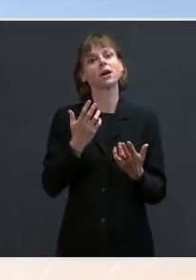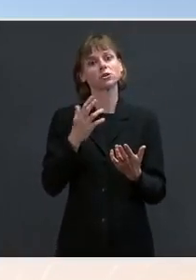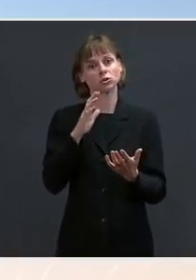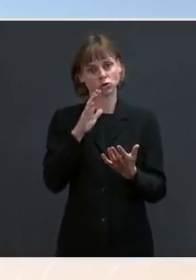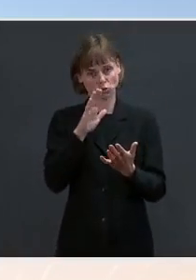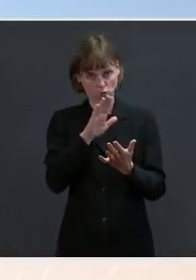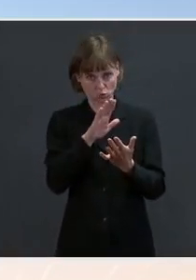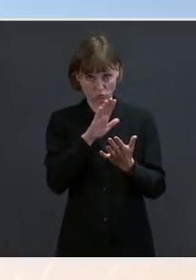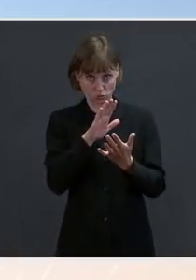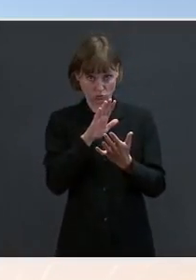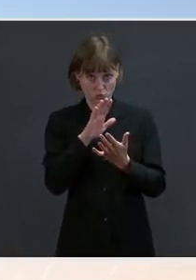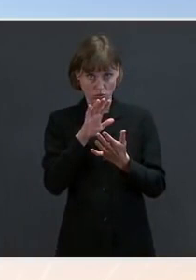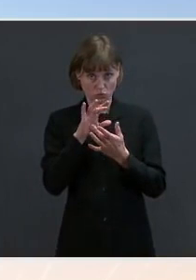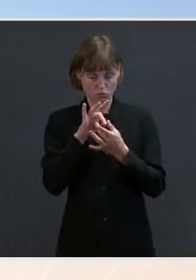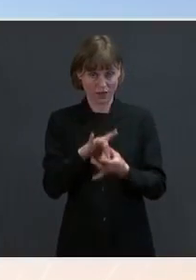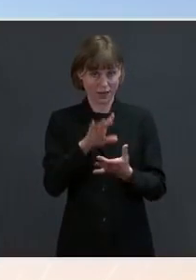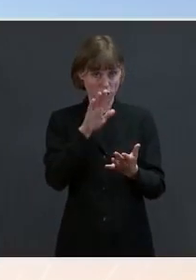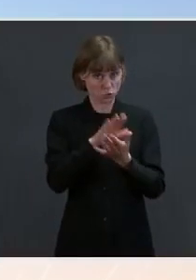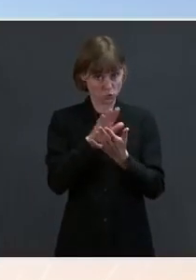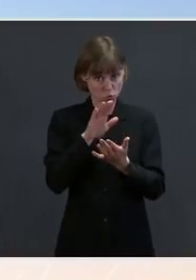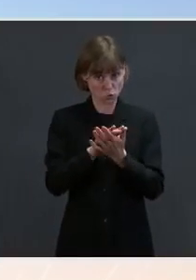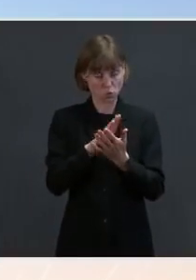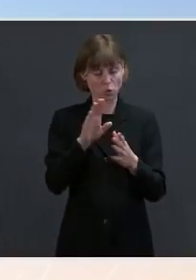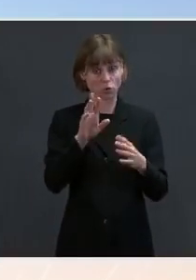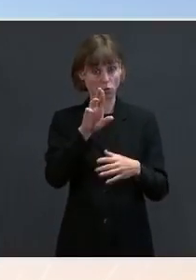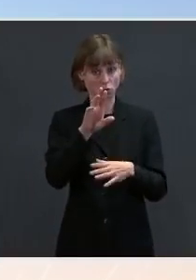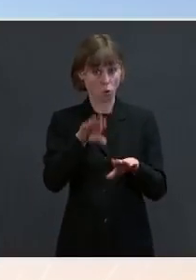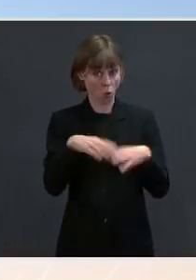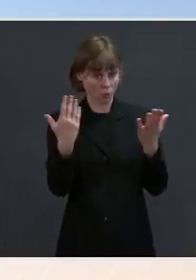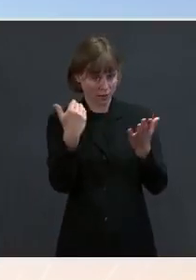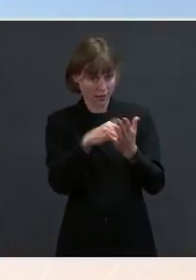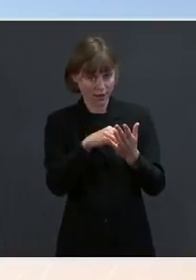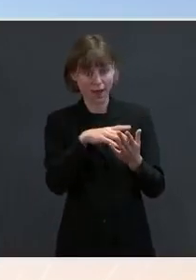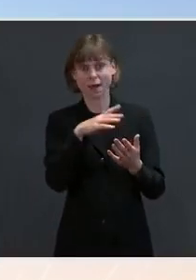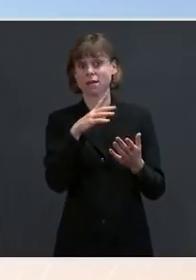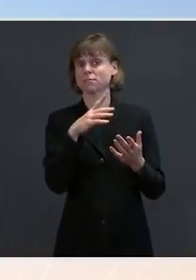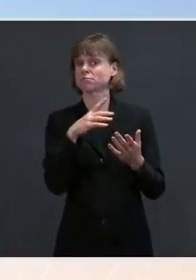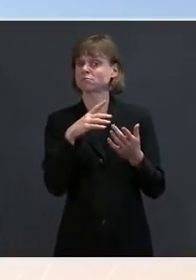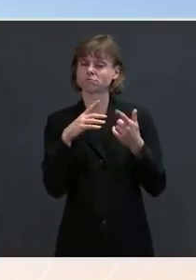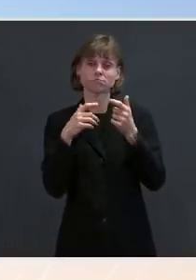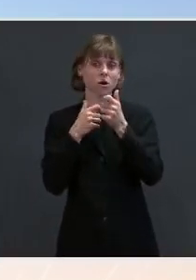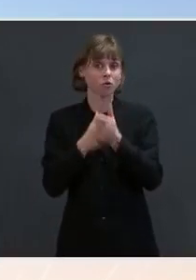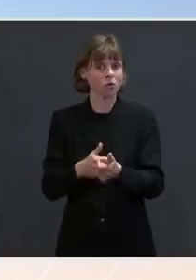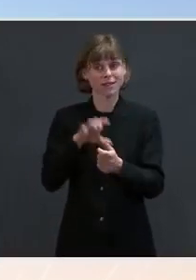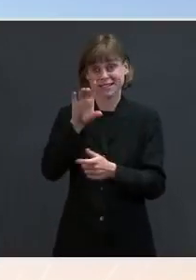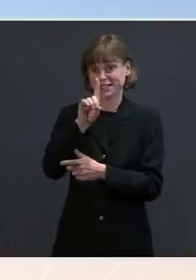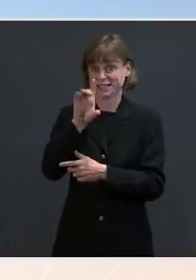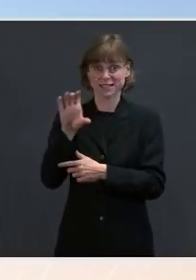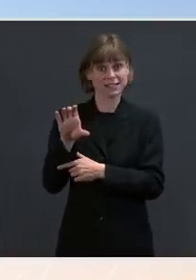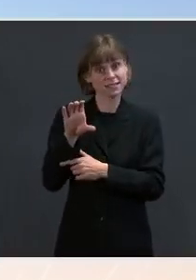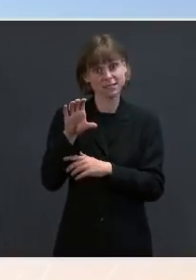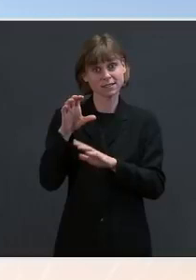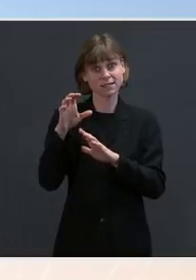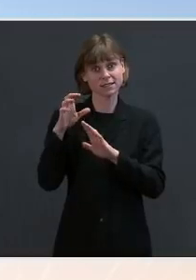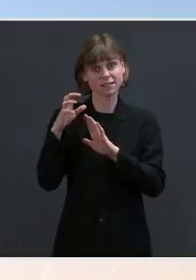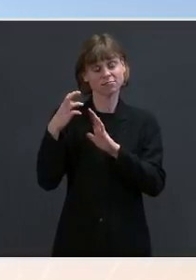reopen, on science, on the recommendations of CDC guidelines, and that we've been clear it's not a prerequisite.